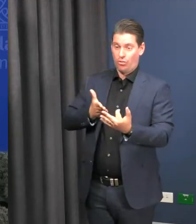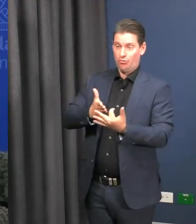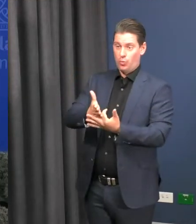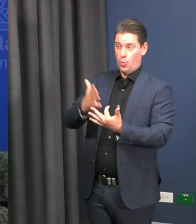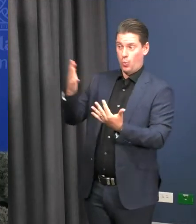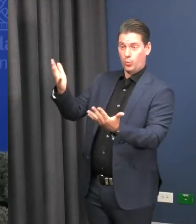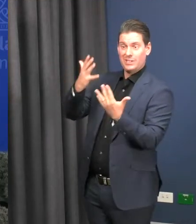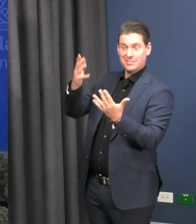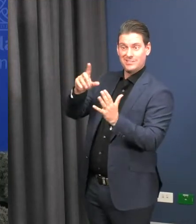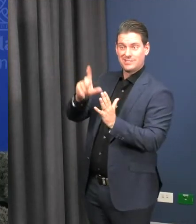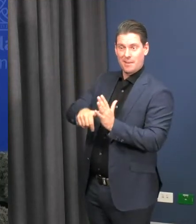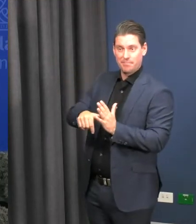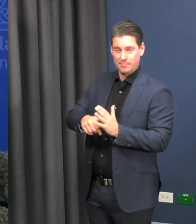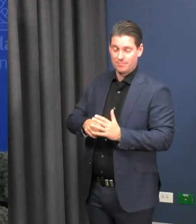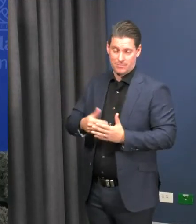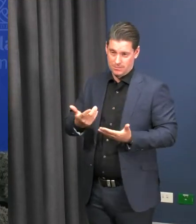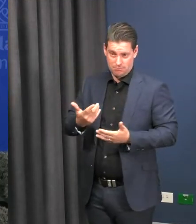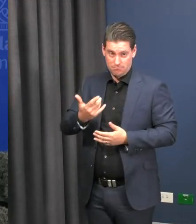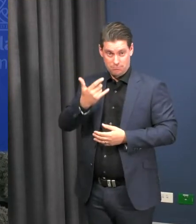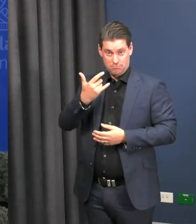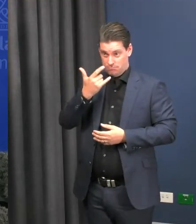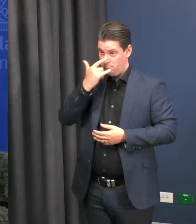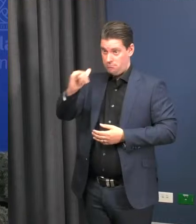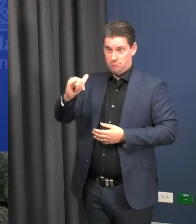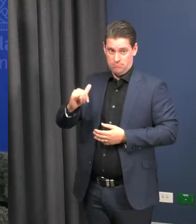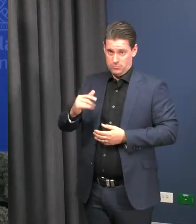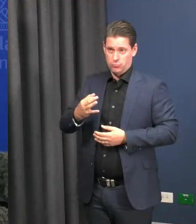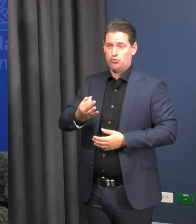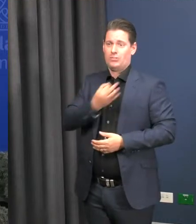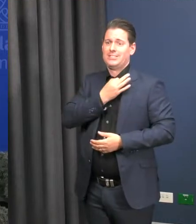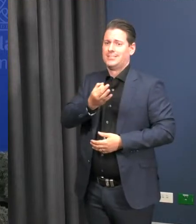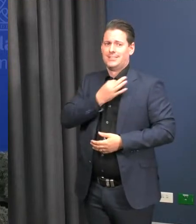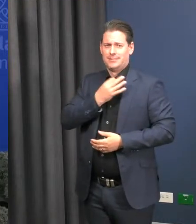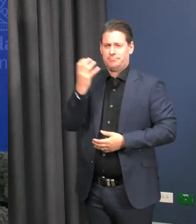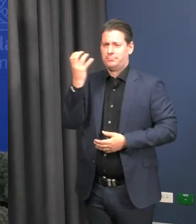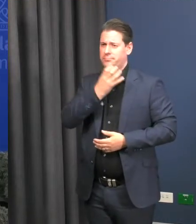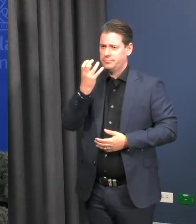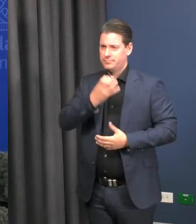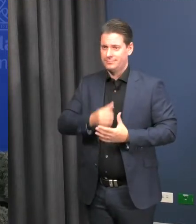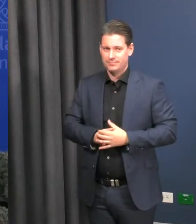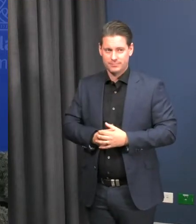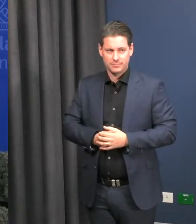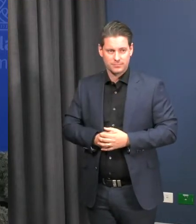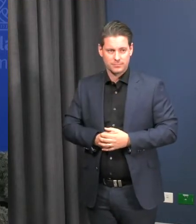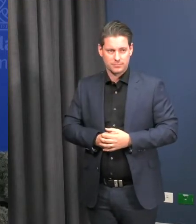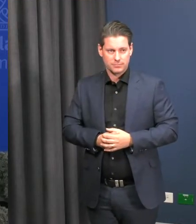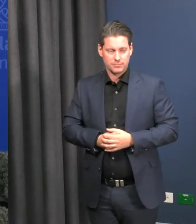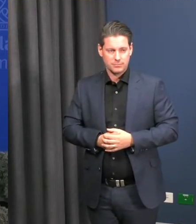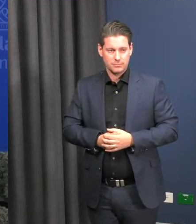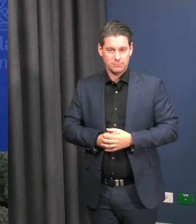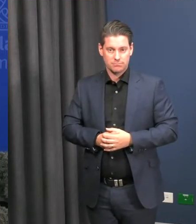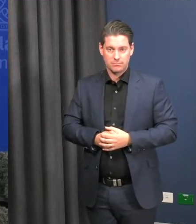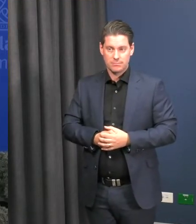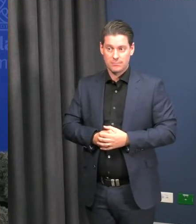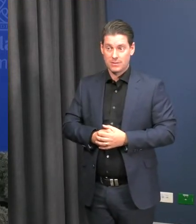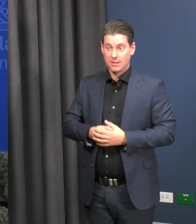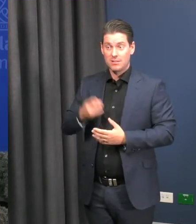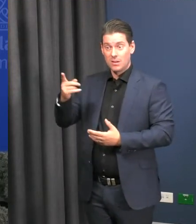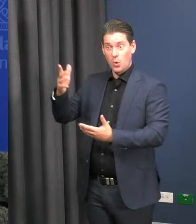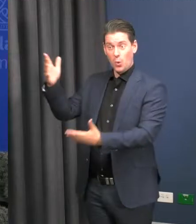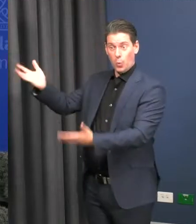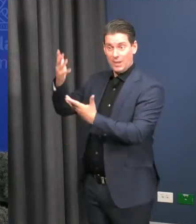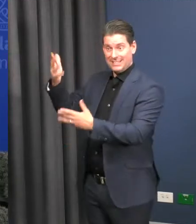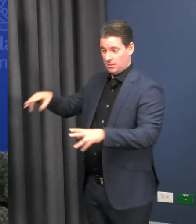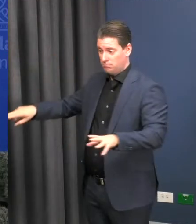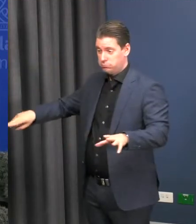force winds, anything can happen. It can be an incredibly dangerous situation. There can be items that have become